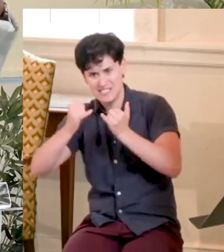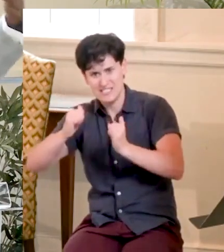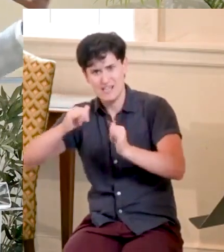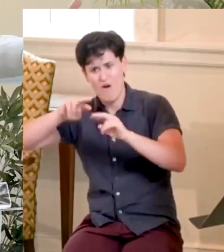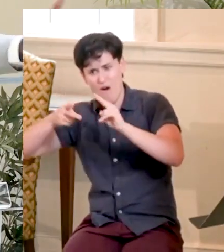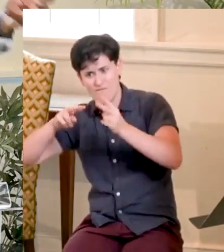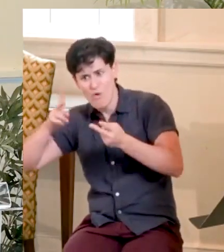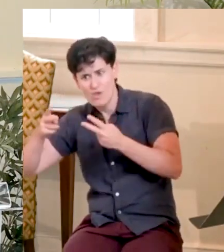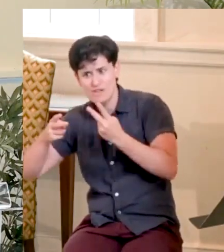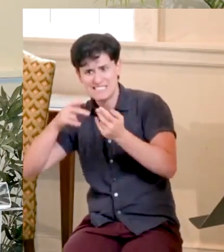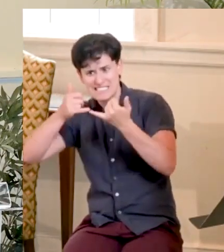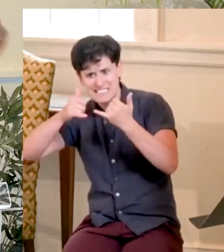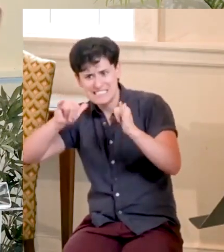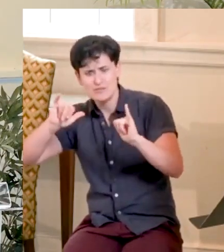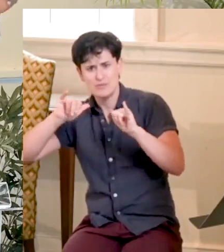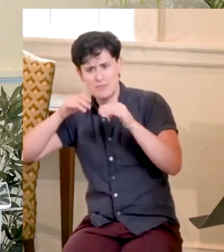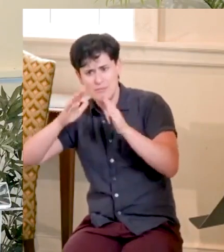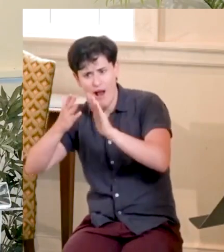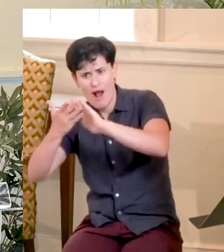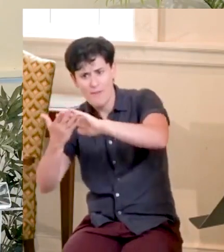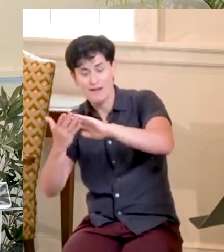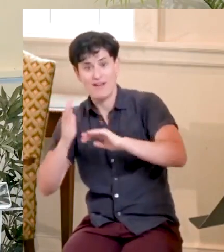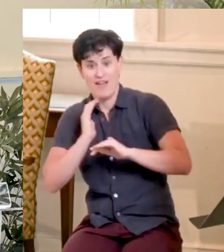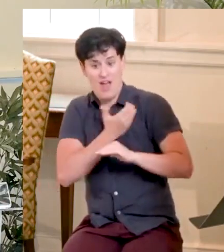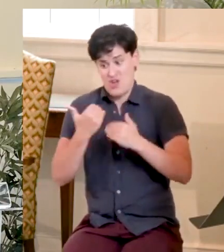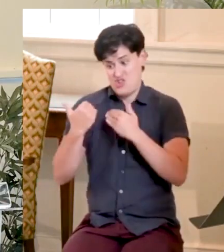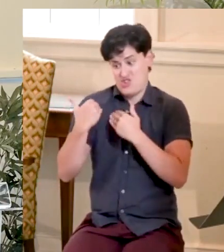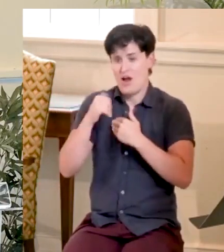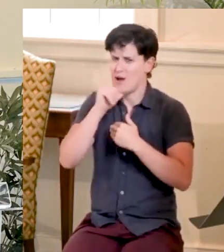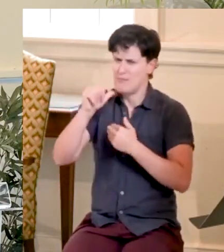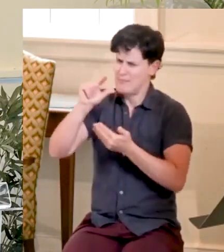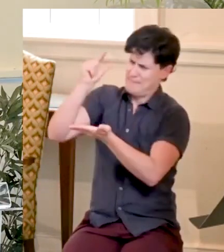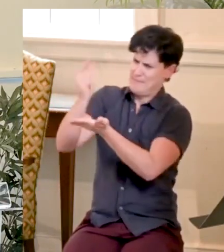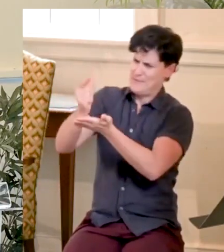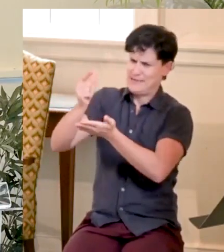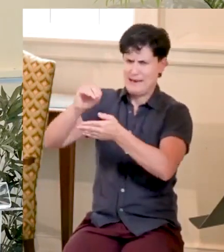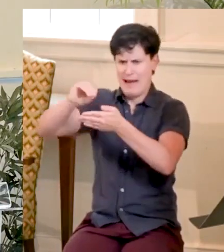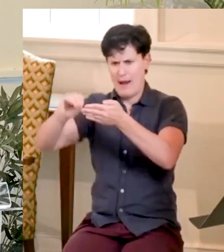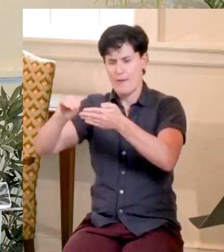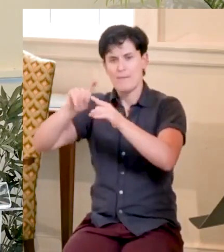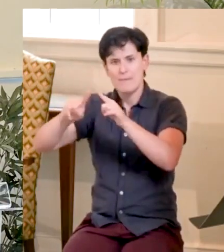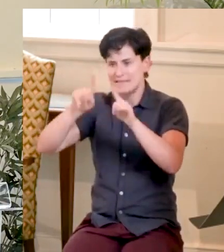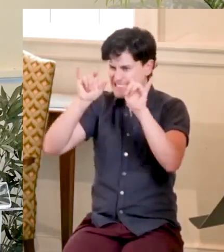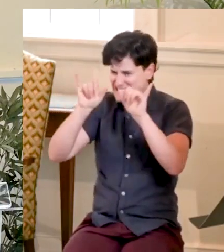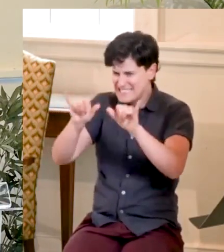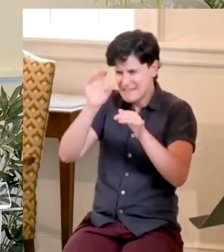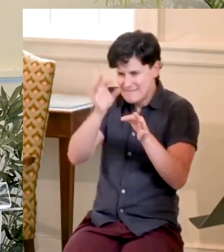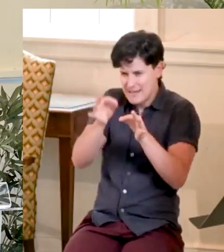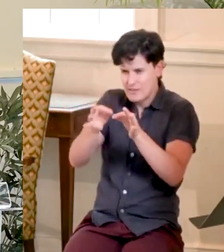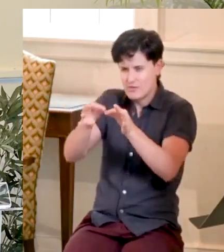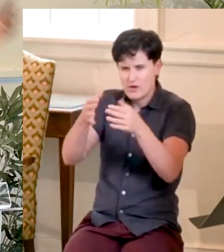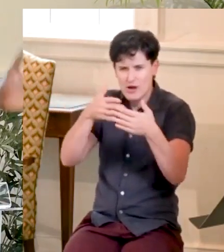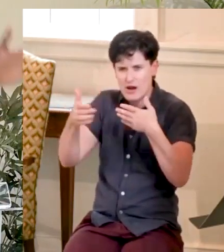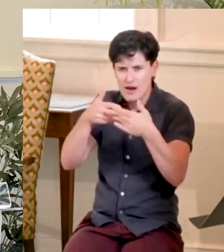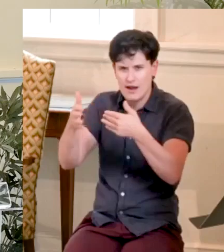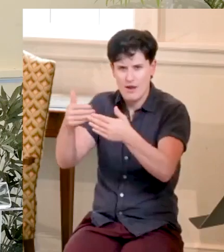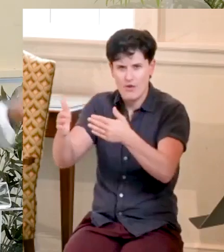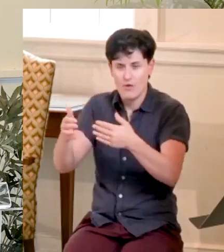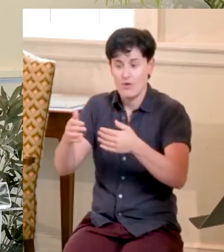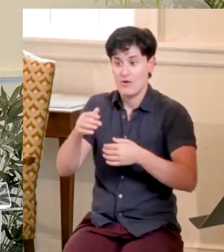And our job isn't to guarantee the outcome, but to stay faithful anyhow, to